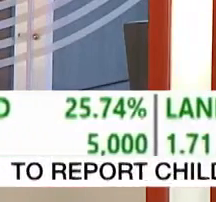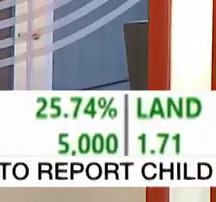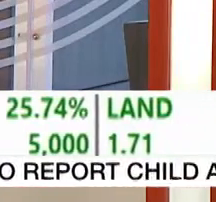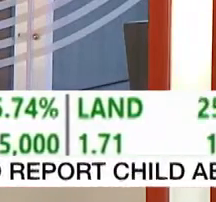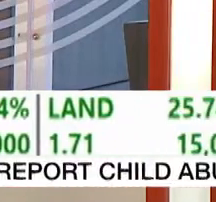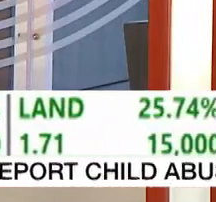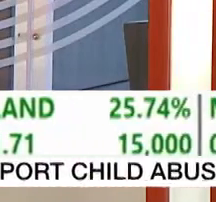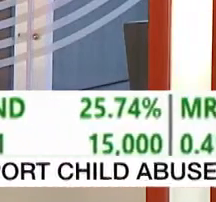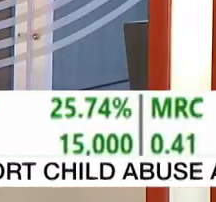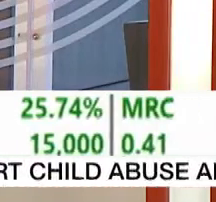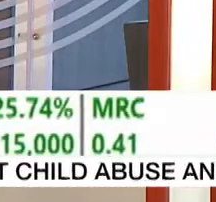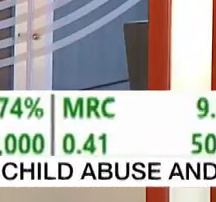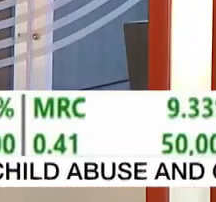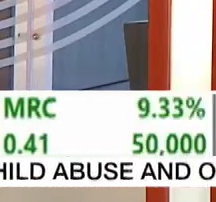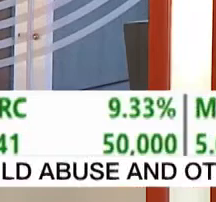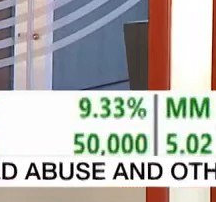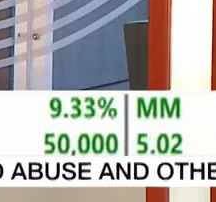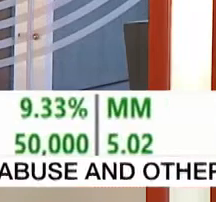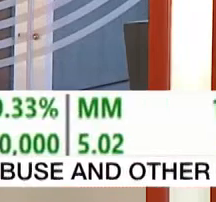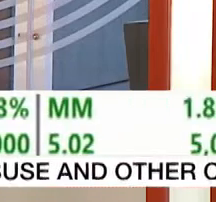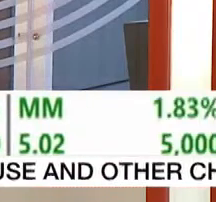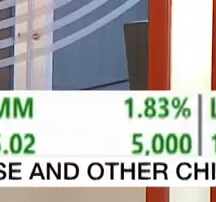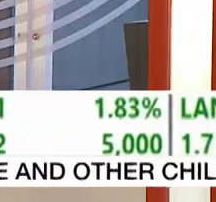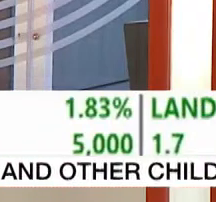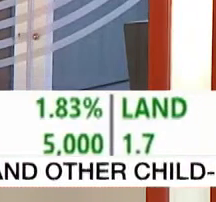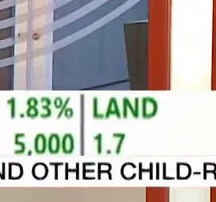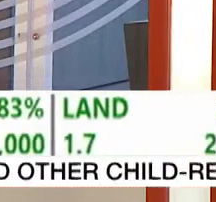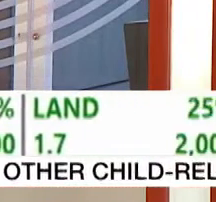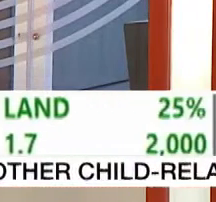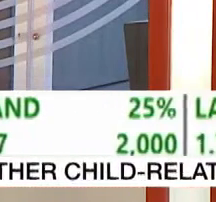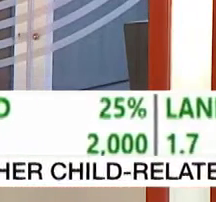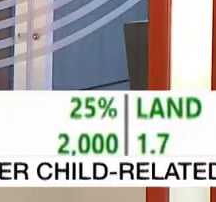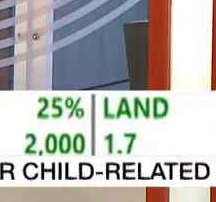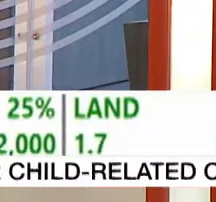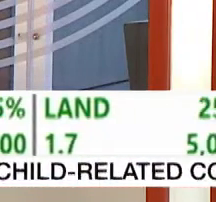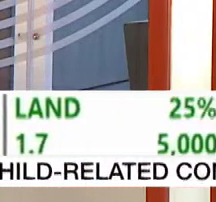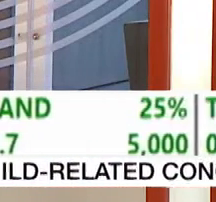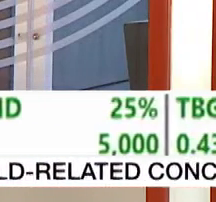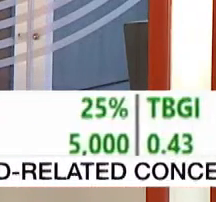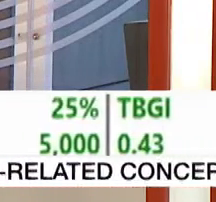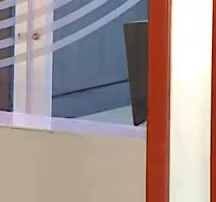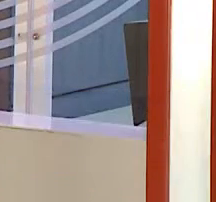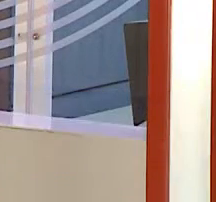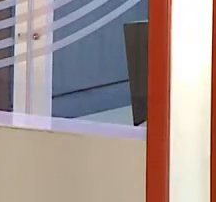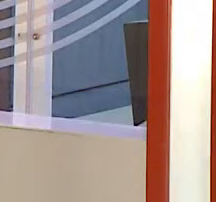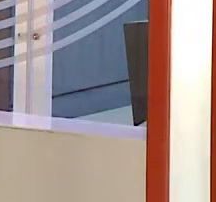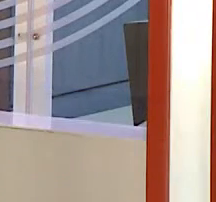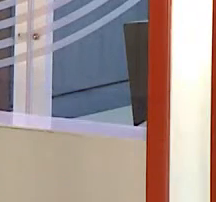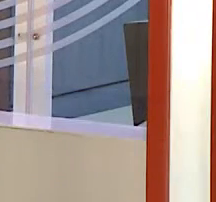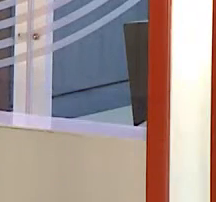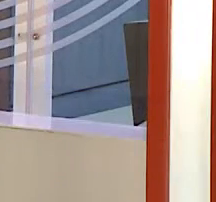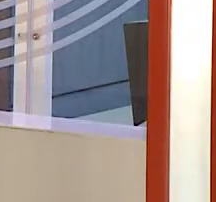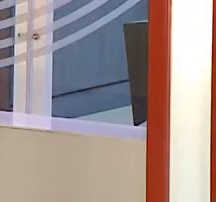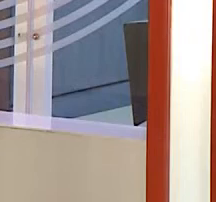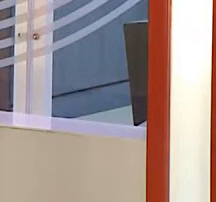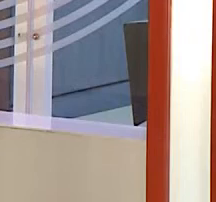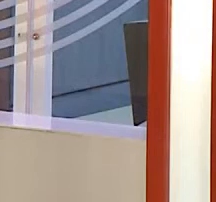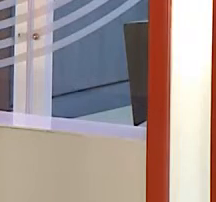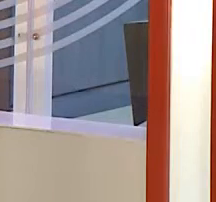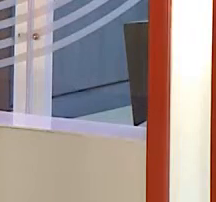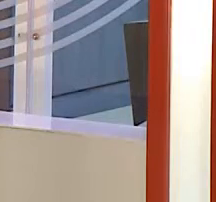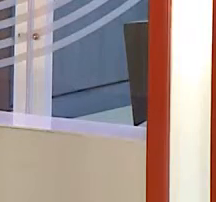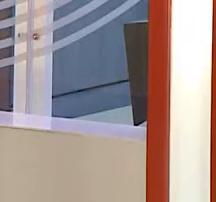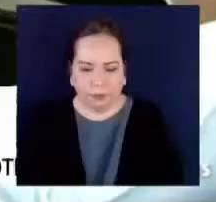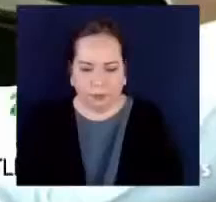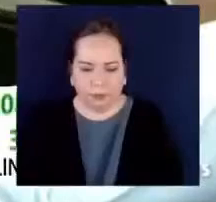the ECQ status of the NCR Plus bubble, the rest of the country has been placed under the most relaxed quarantine classification